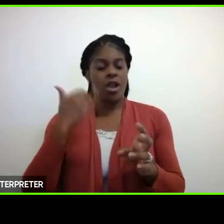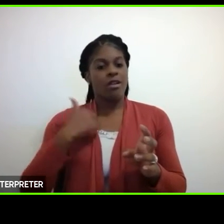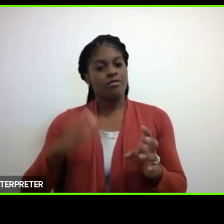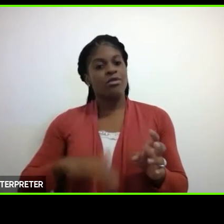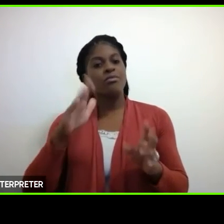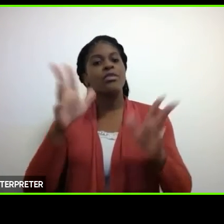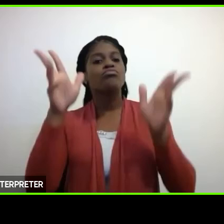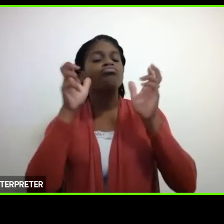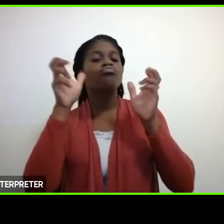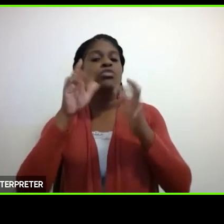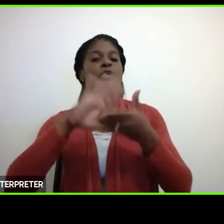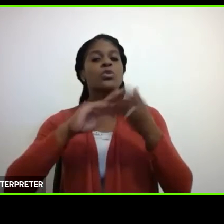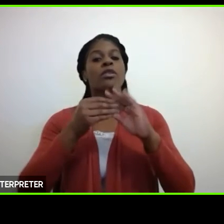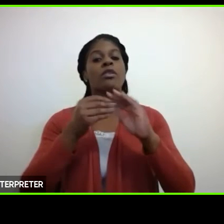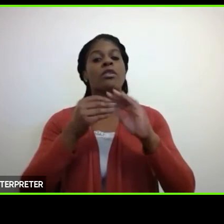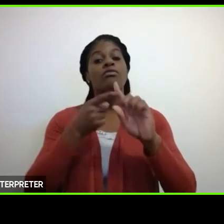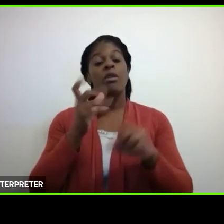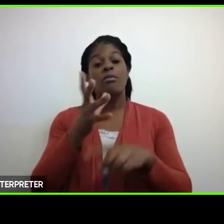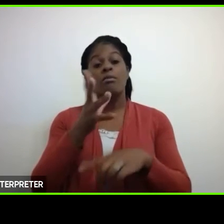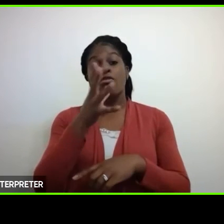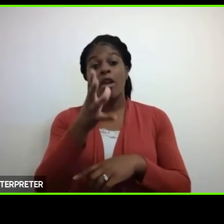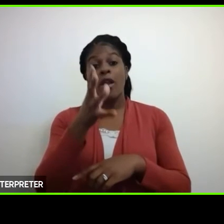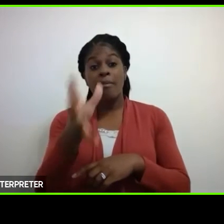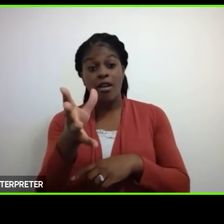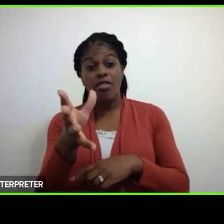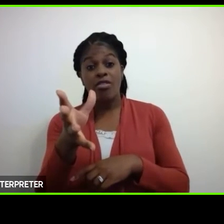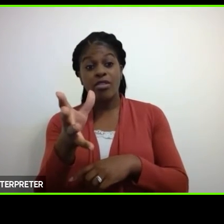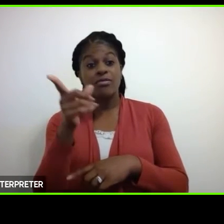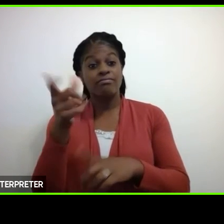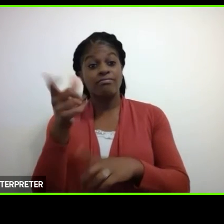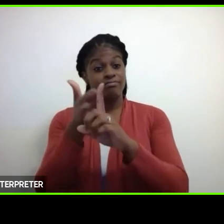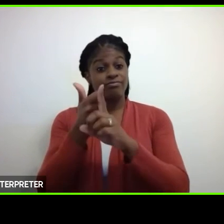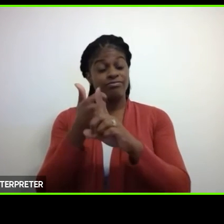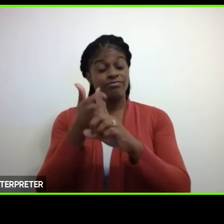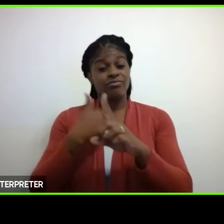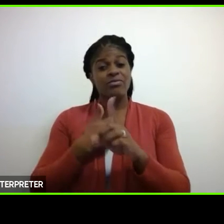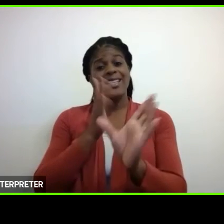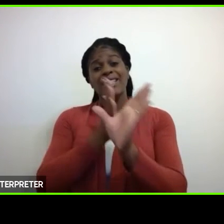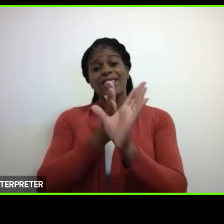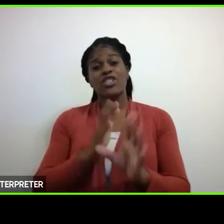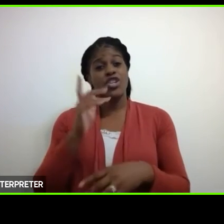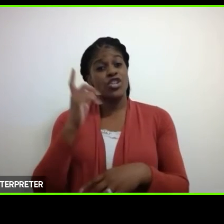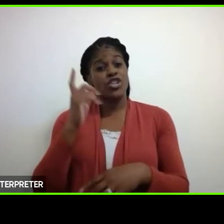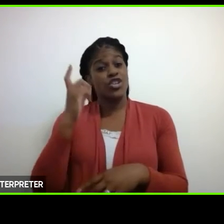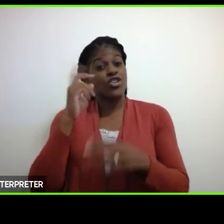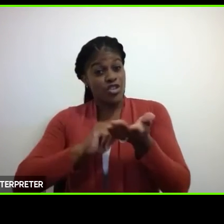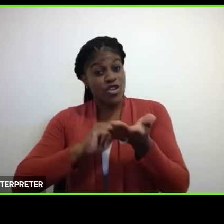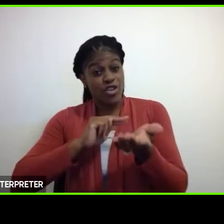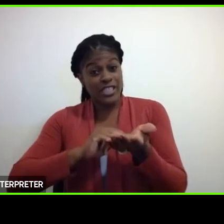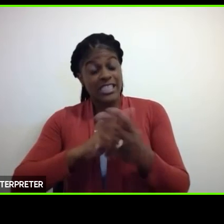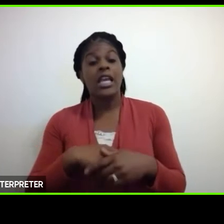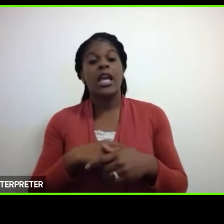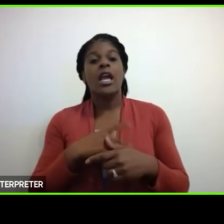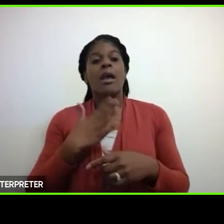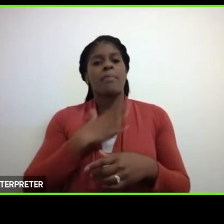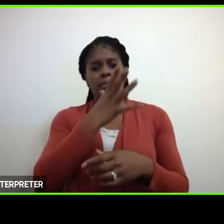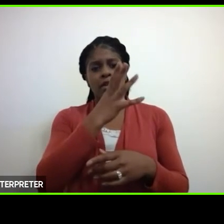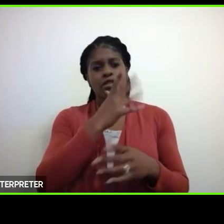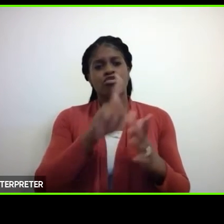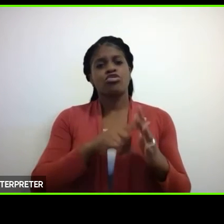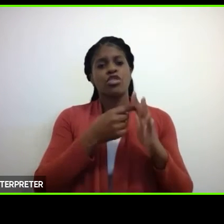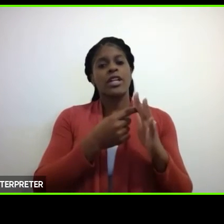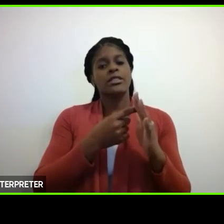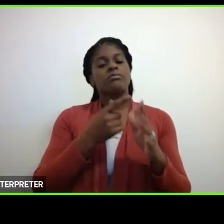to stories from my grandmother, and she was a psychiatric nurse, and my mother, who started her career as a drug